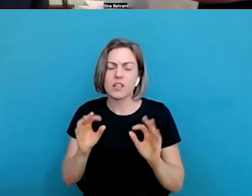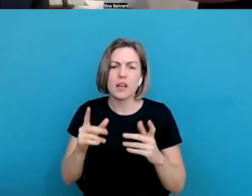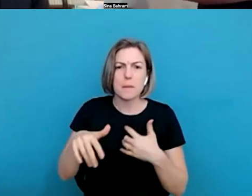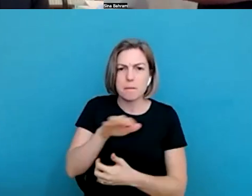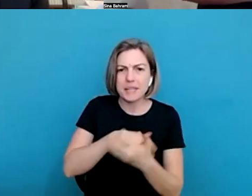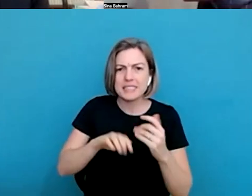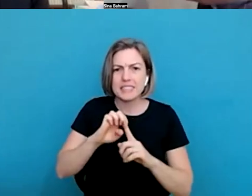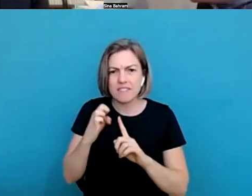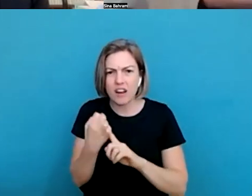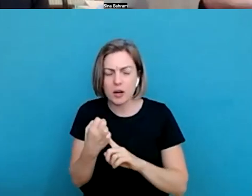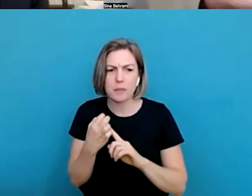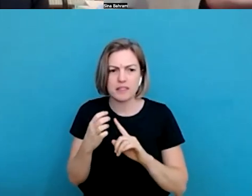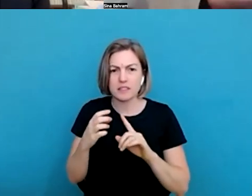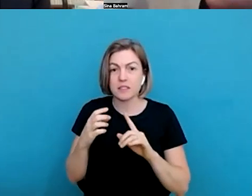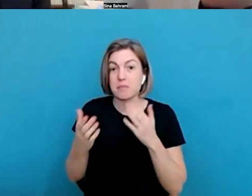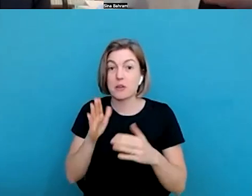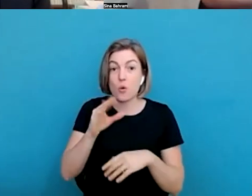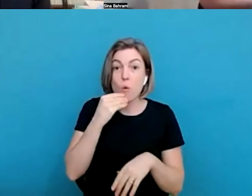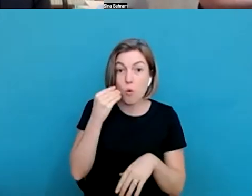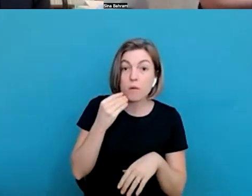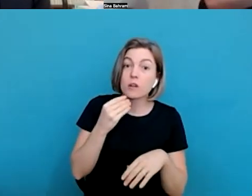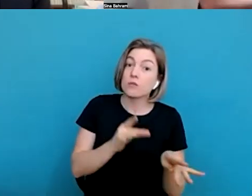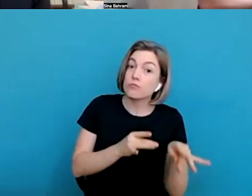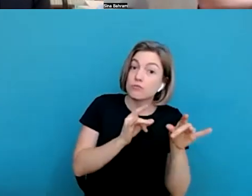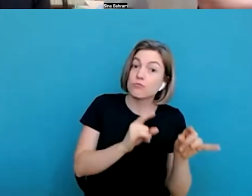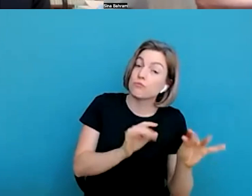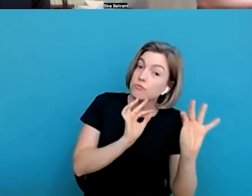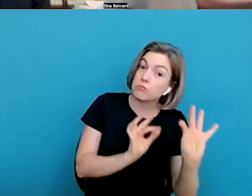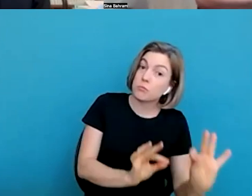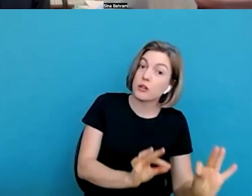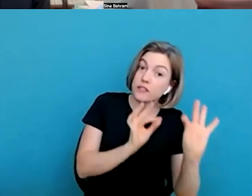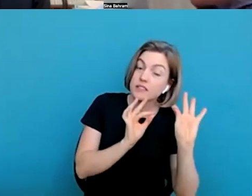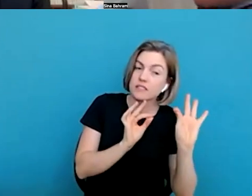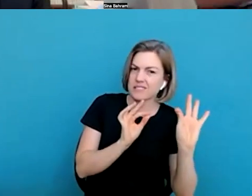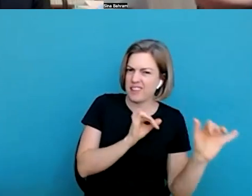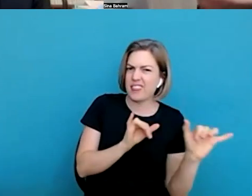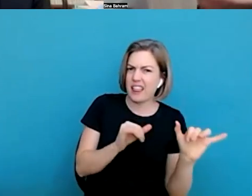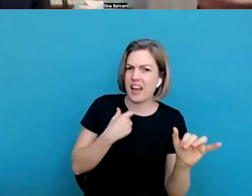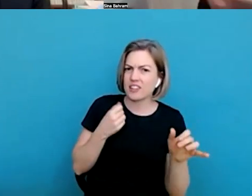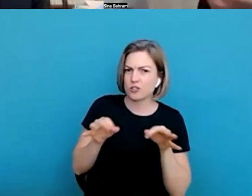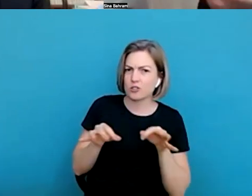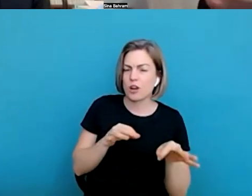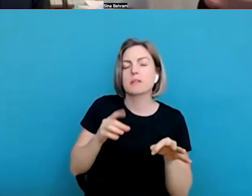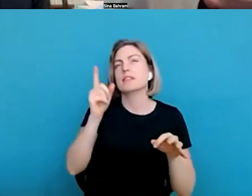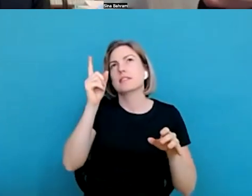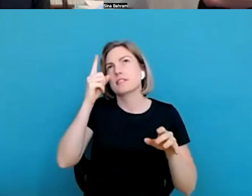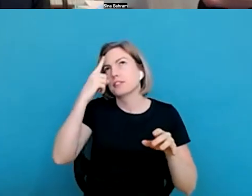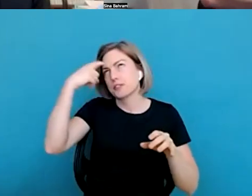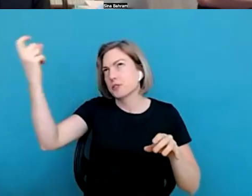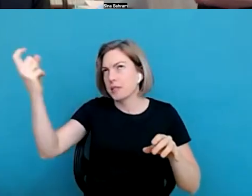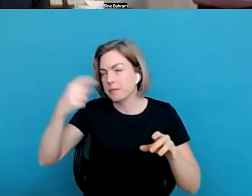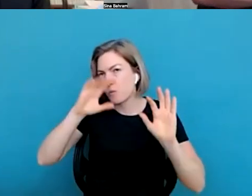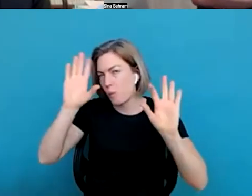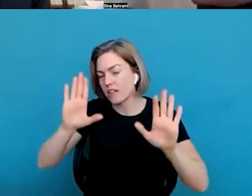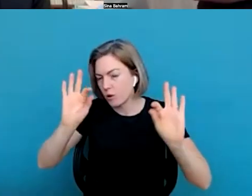environments in which maybe in your home, these things work flawlessly and magically like I've described, right? It's just a fantasy and it's wonderful. But